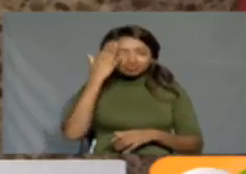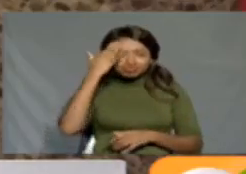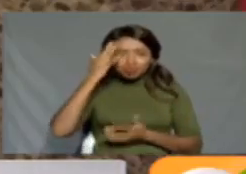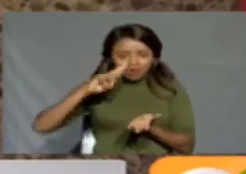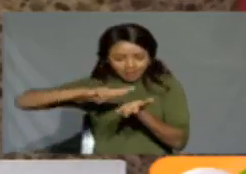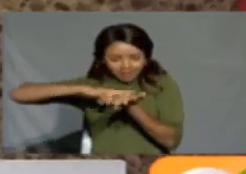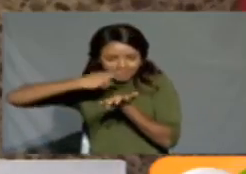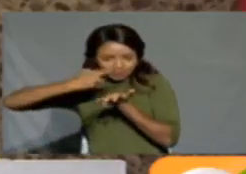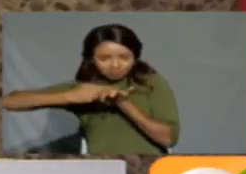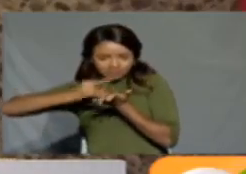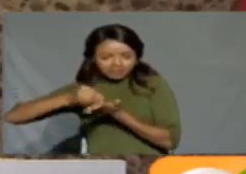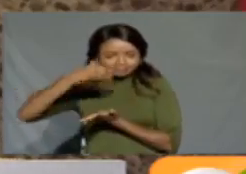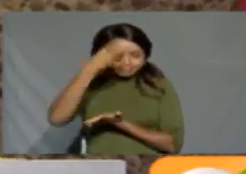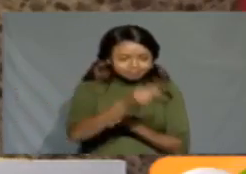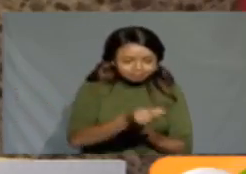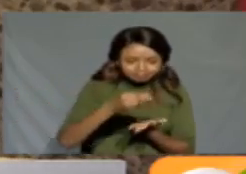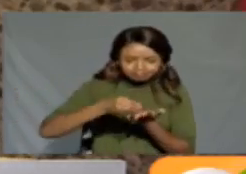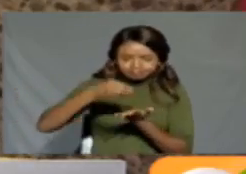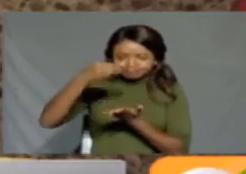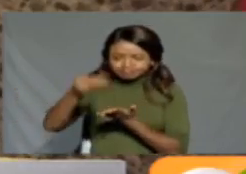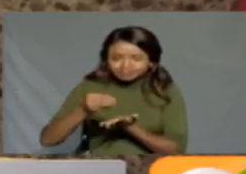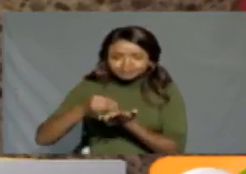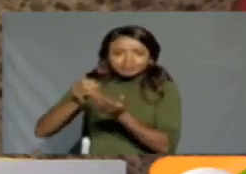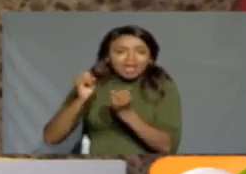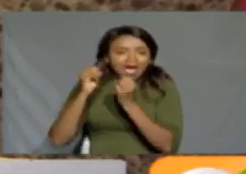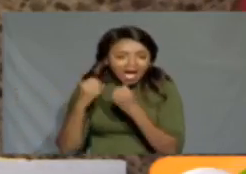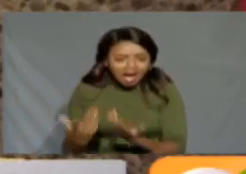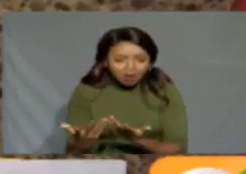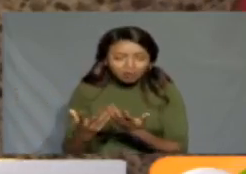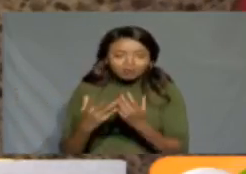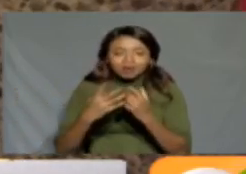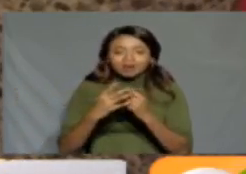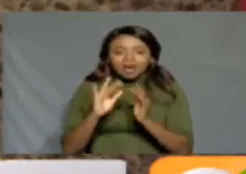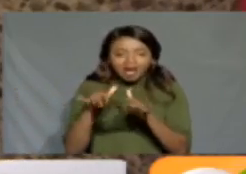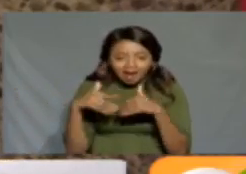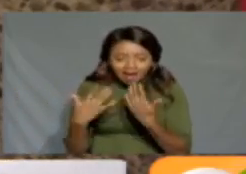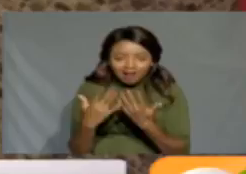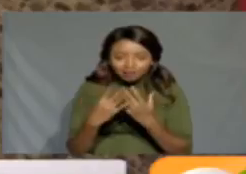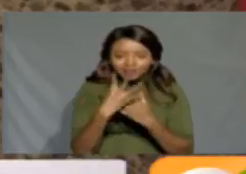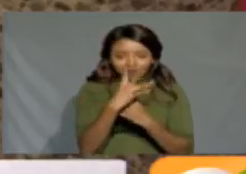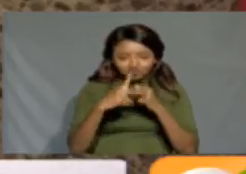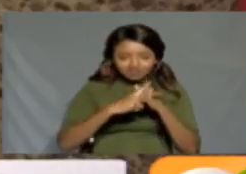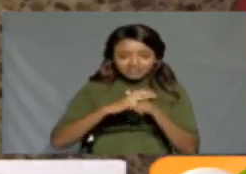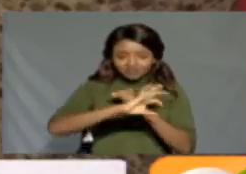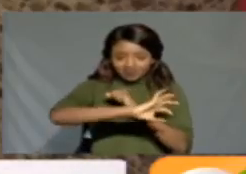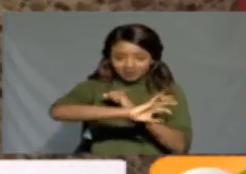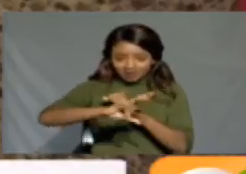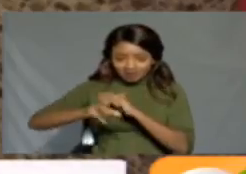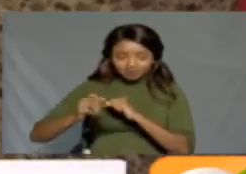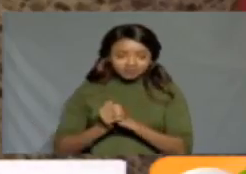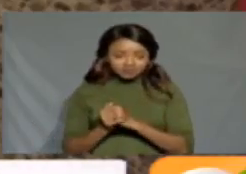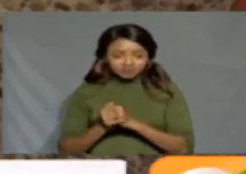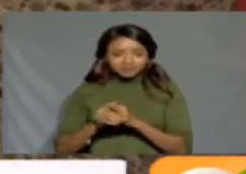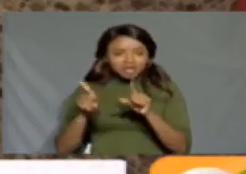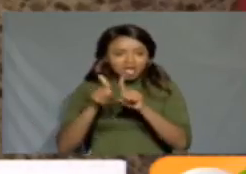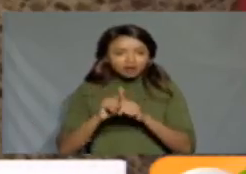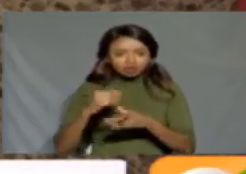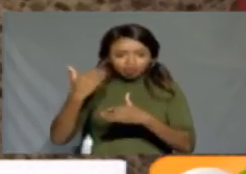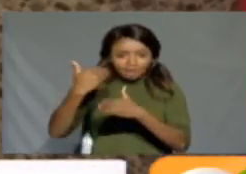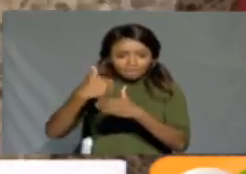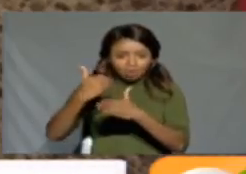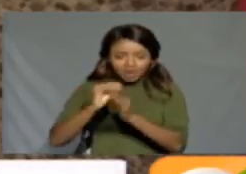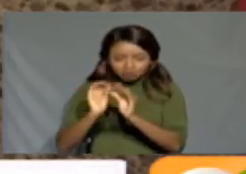of resources across the 47 counties, as well as for delineation of boundaries